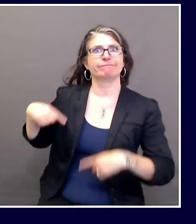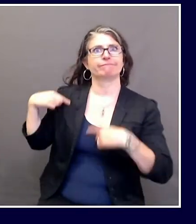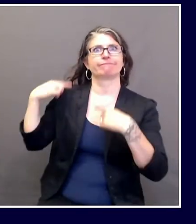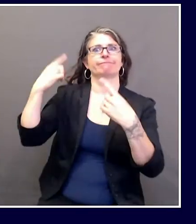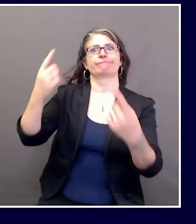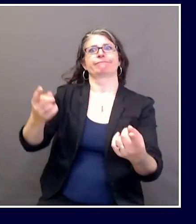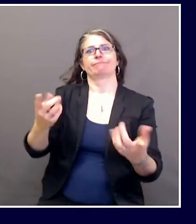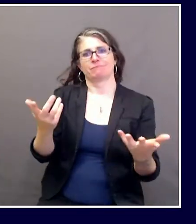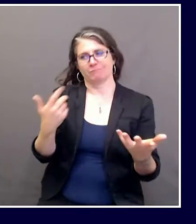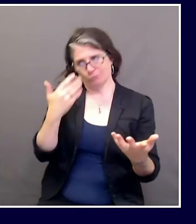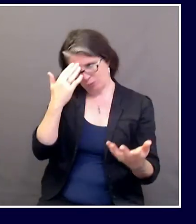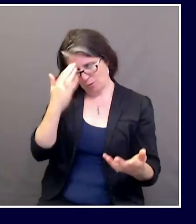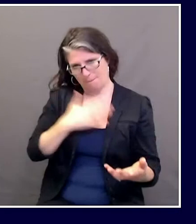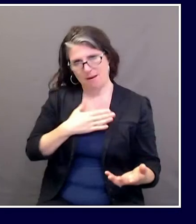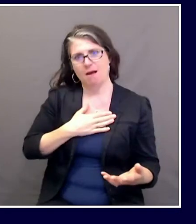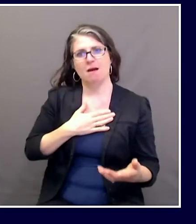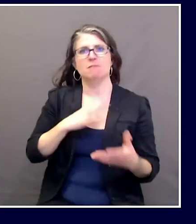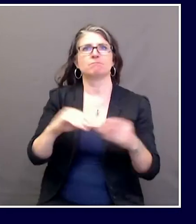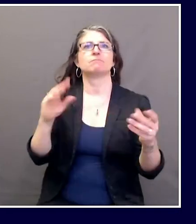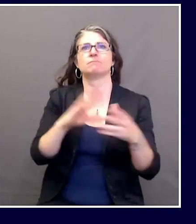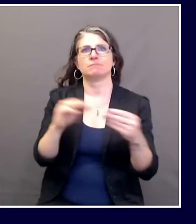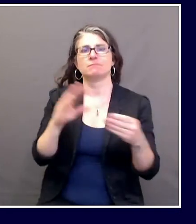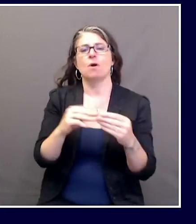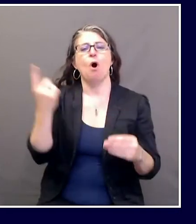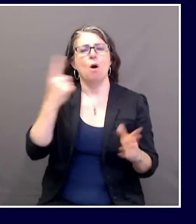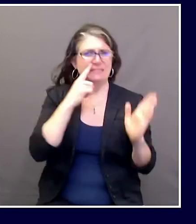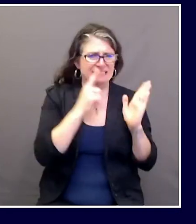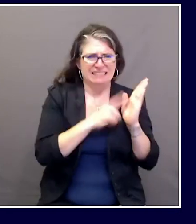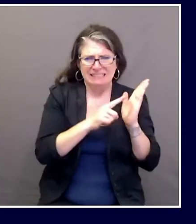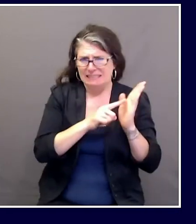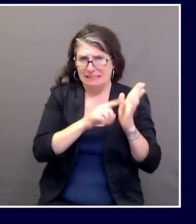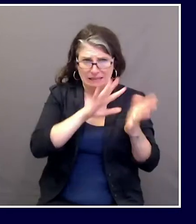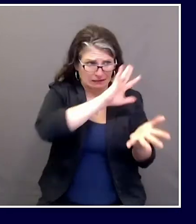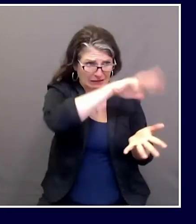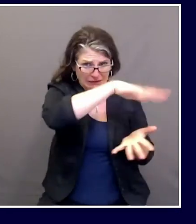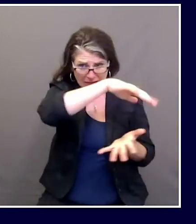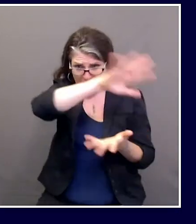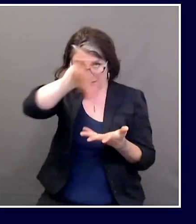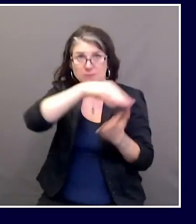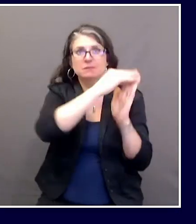of transmission, whether it's a workplace or a healthcare setting.